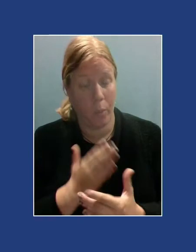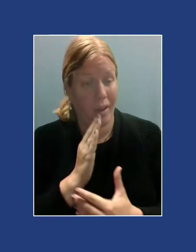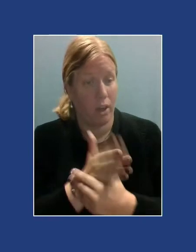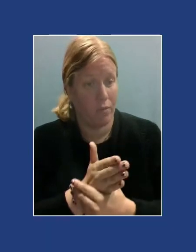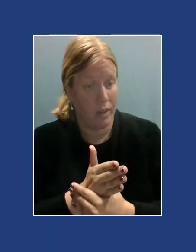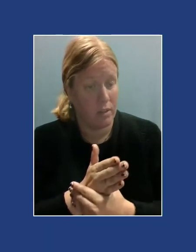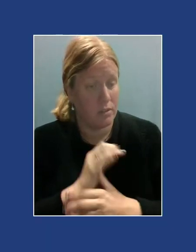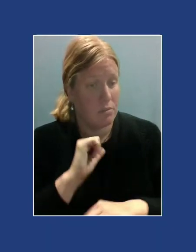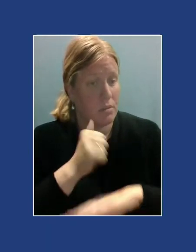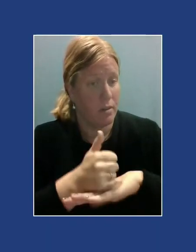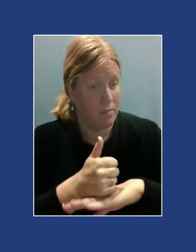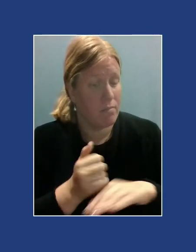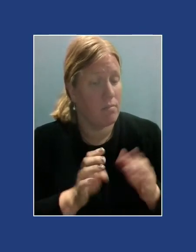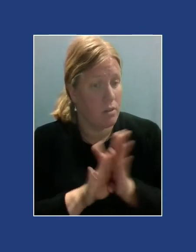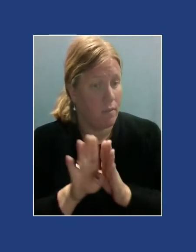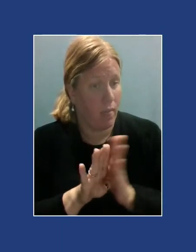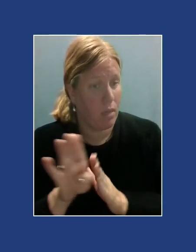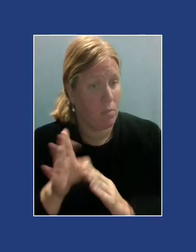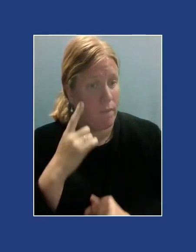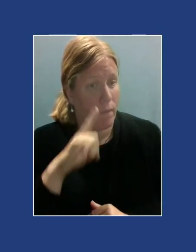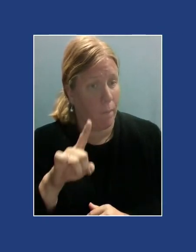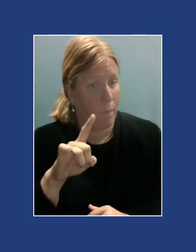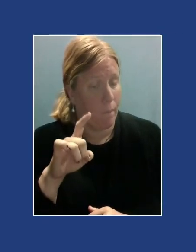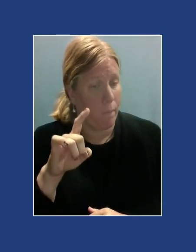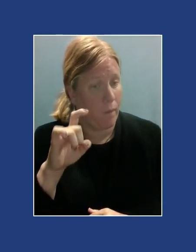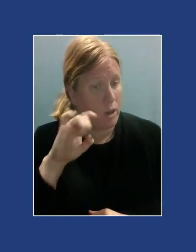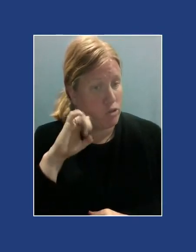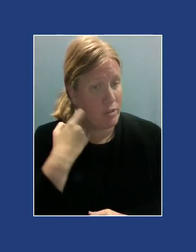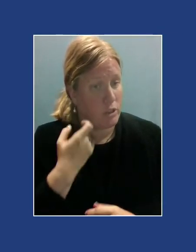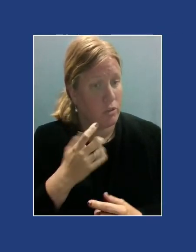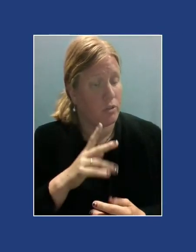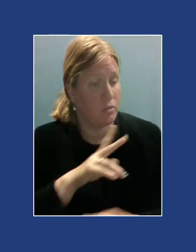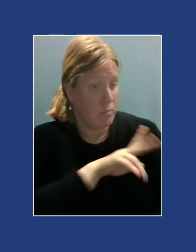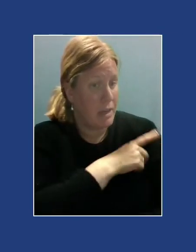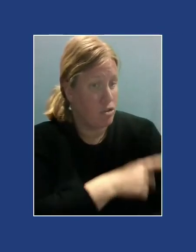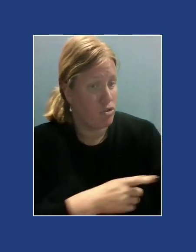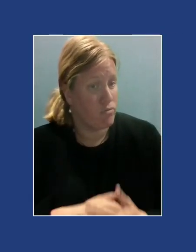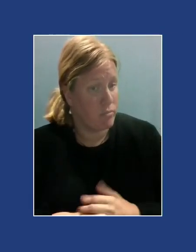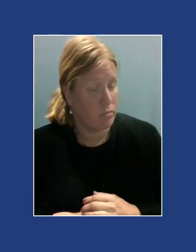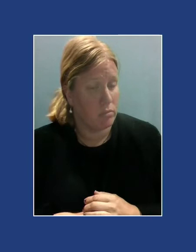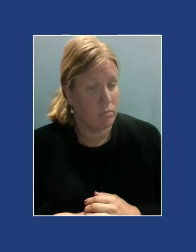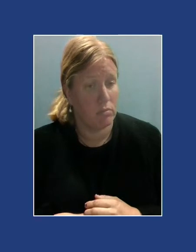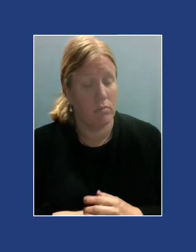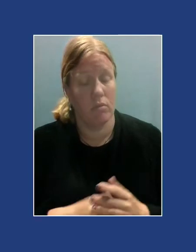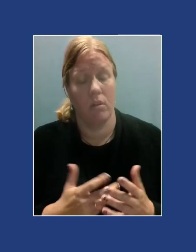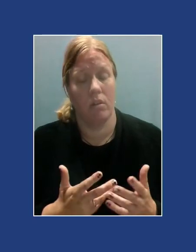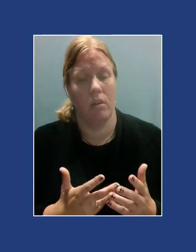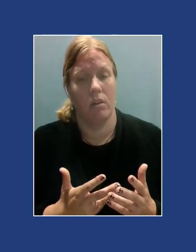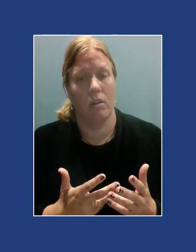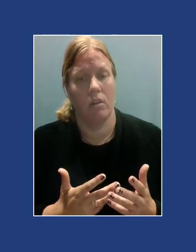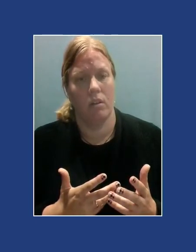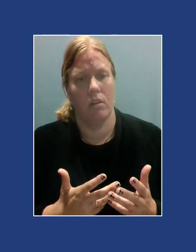trans and gender diverse patients, NIH-funded evidence-based interventions that